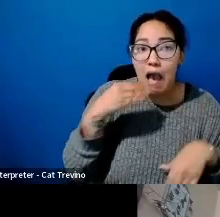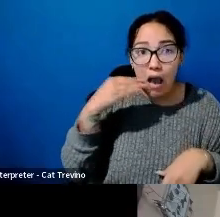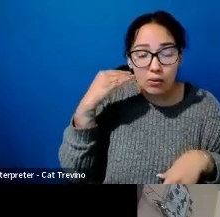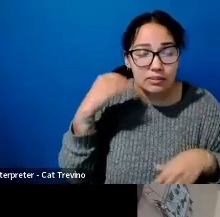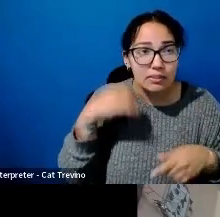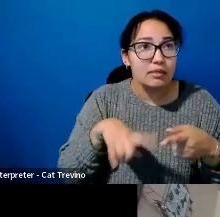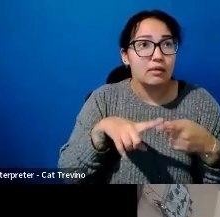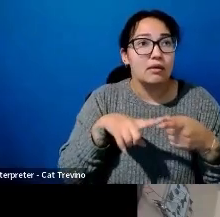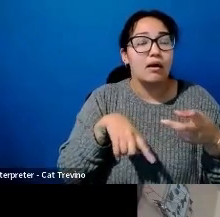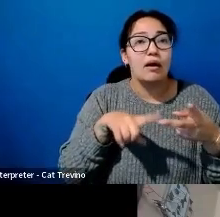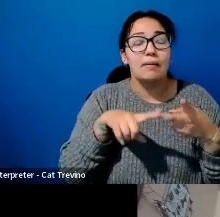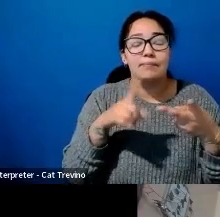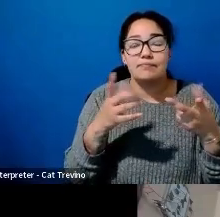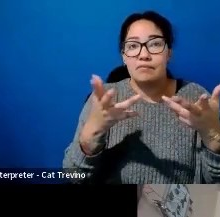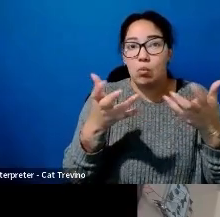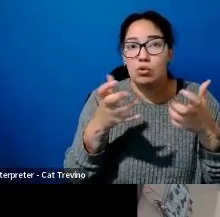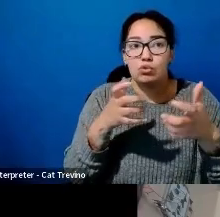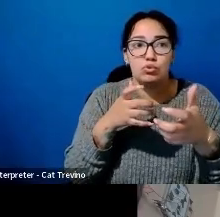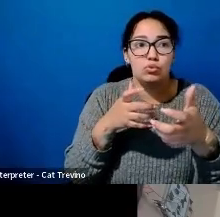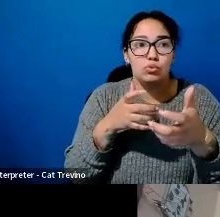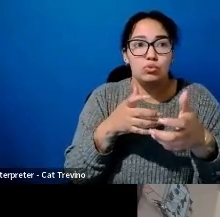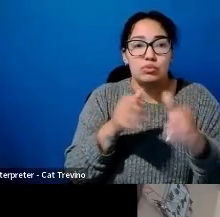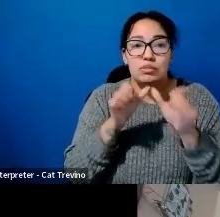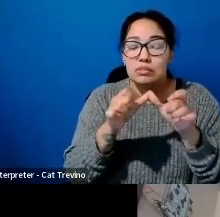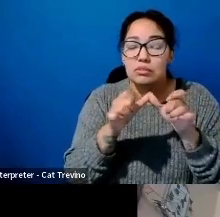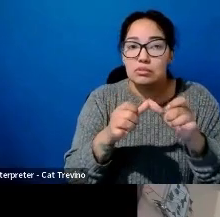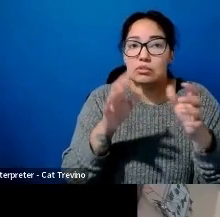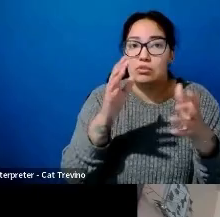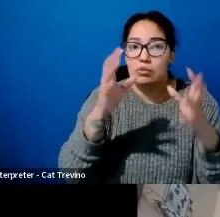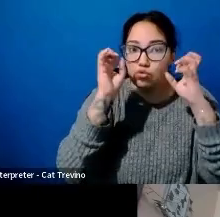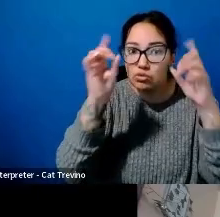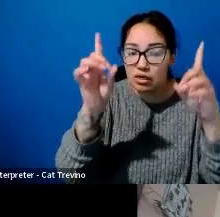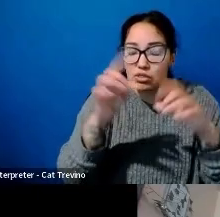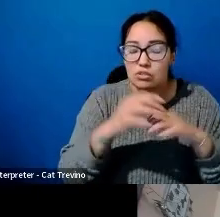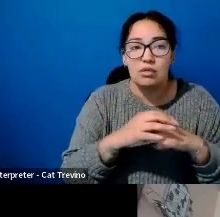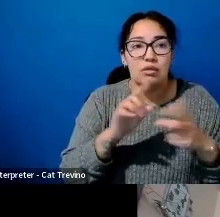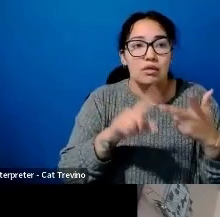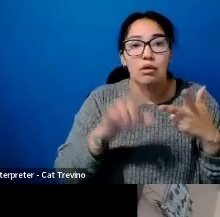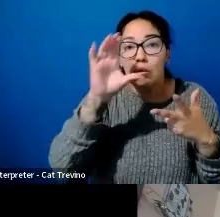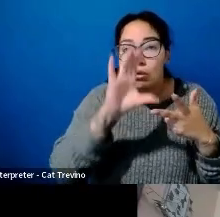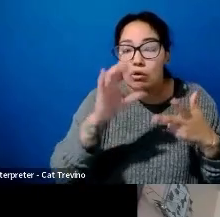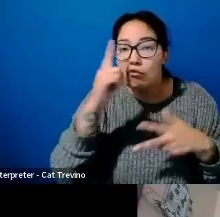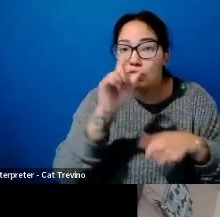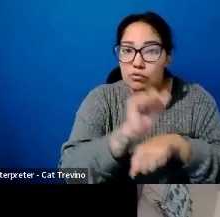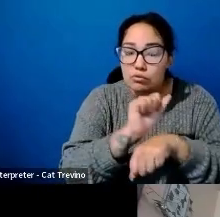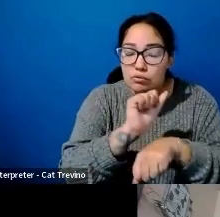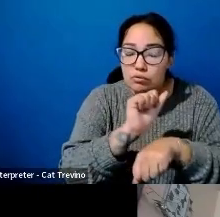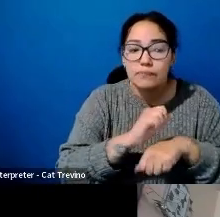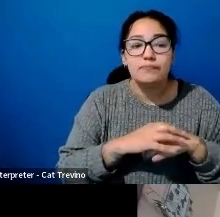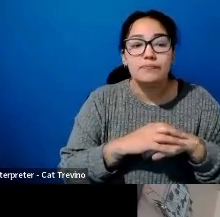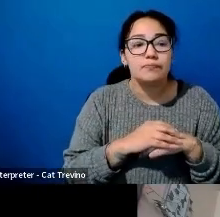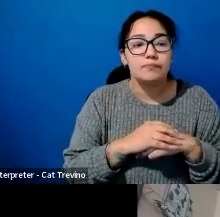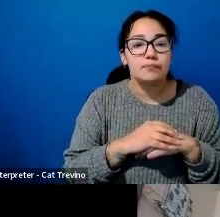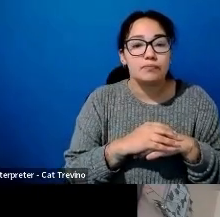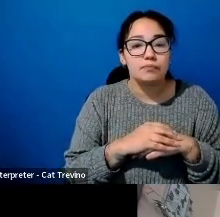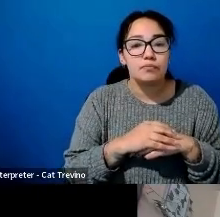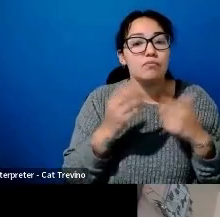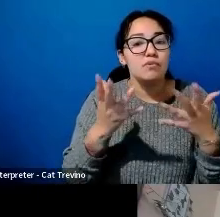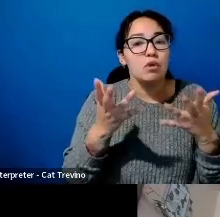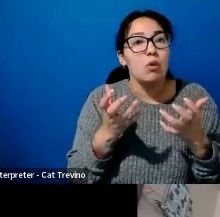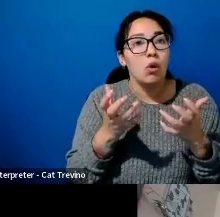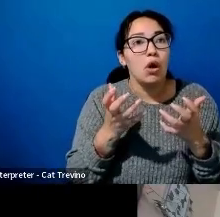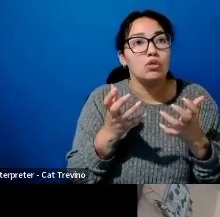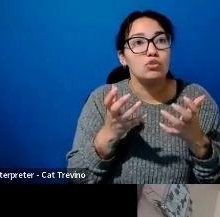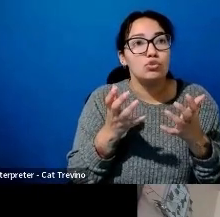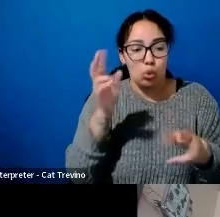they have a desire to pursue education? Are they looking for a job? We really want to look at